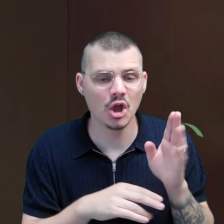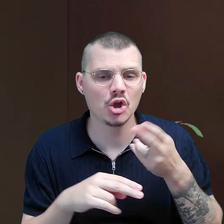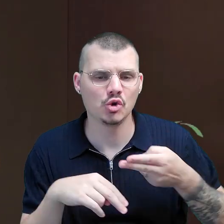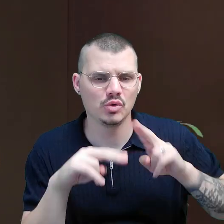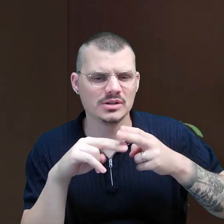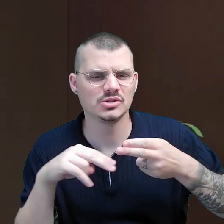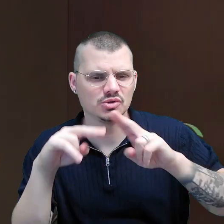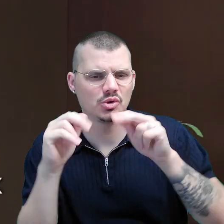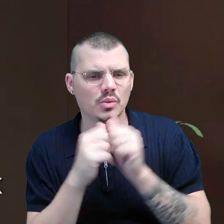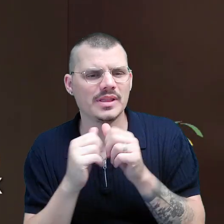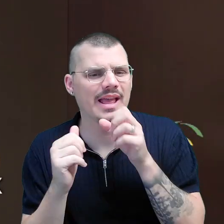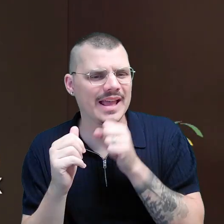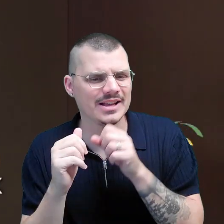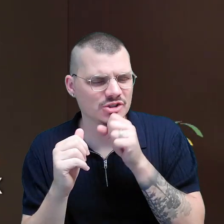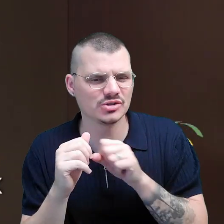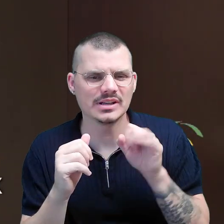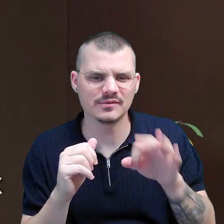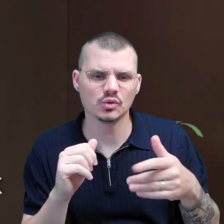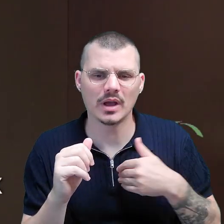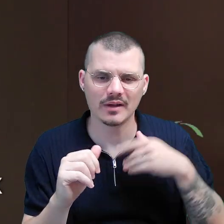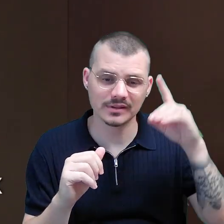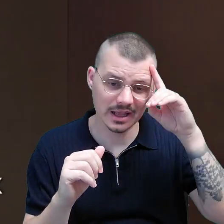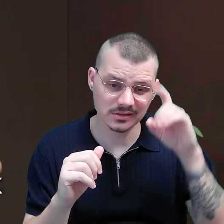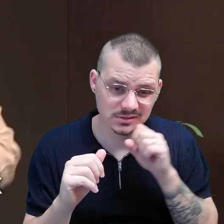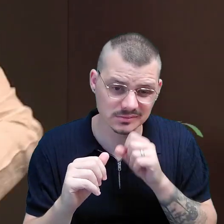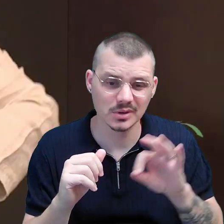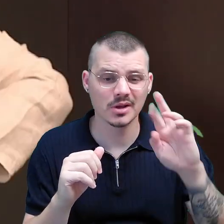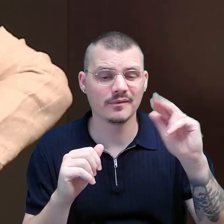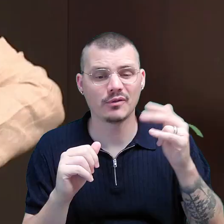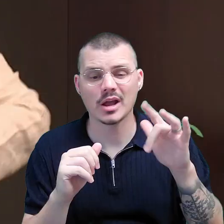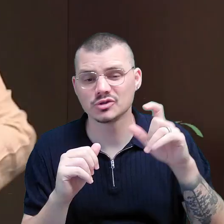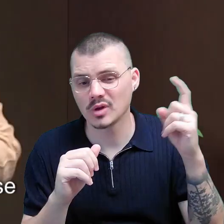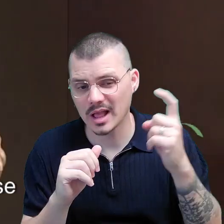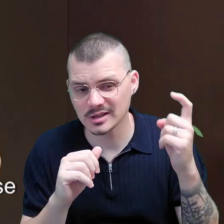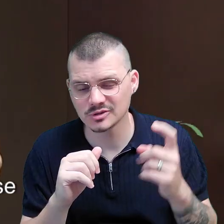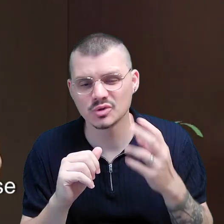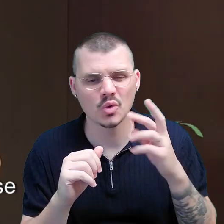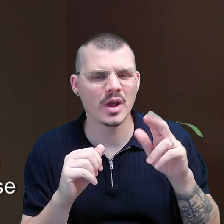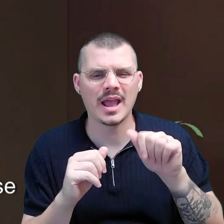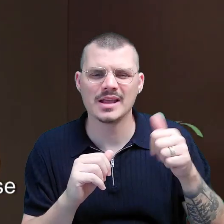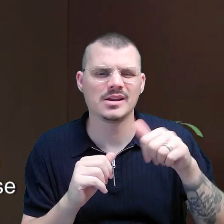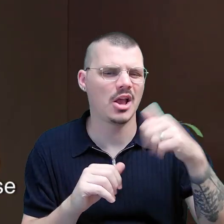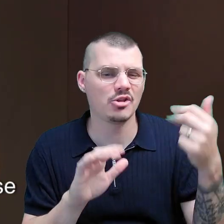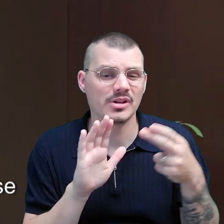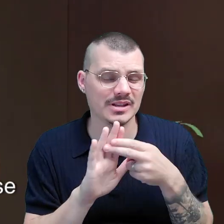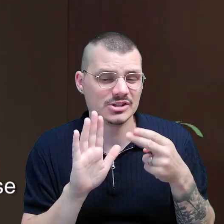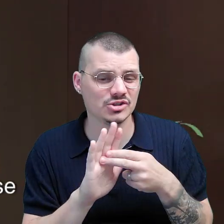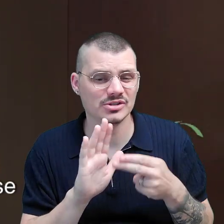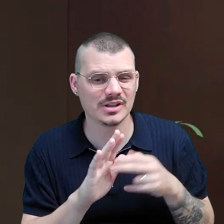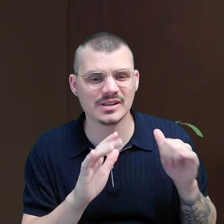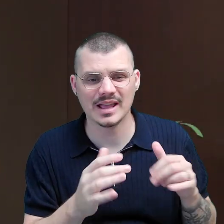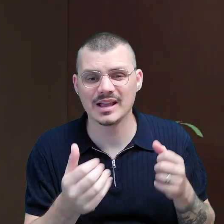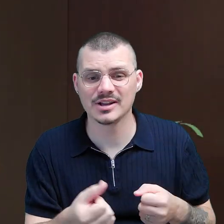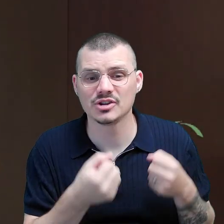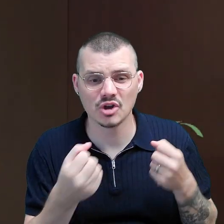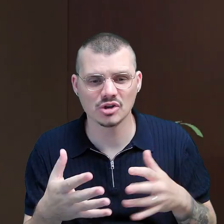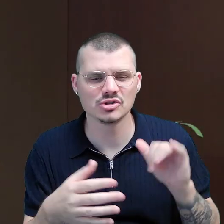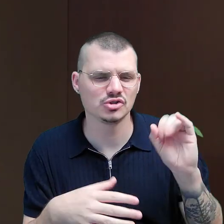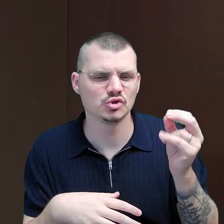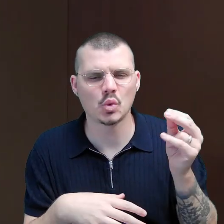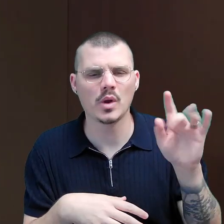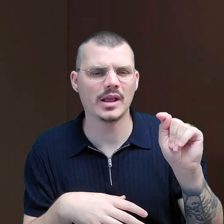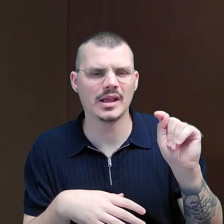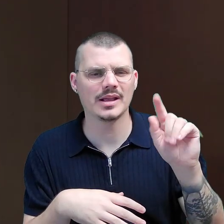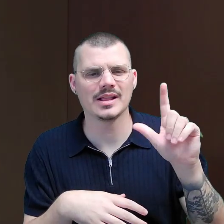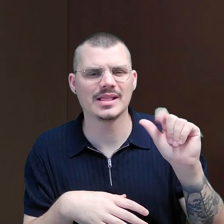with age if you have Down syndrome, Fragile X syndrome, or any of the other conditions that cause joint